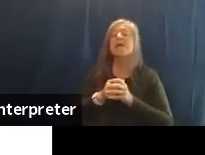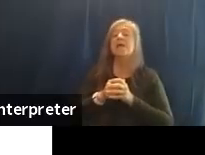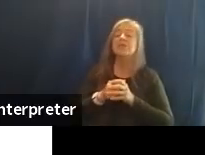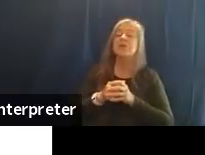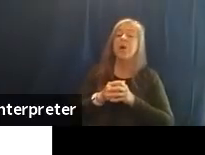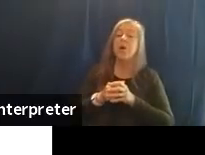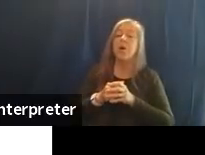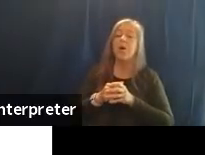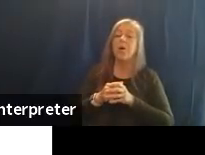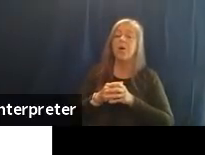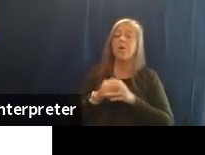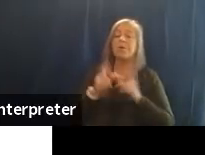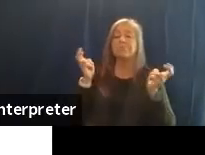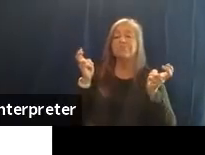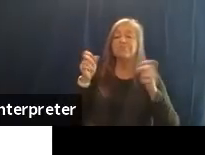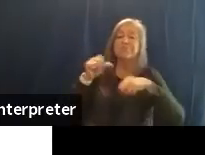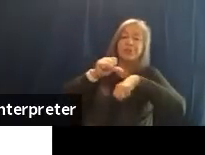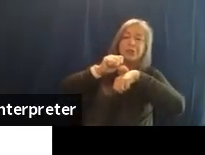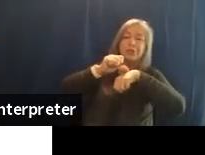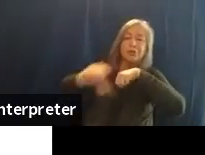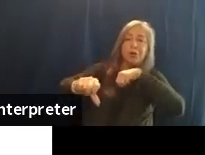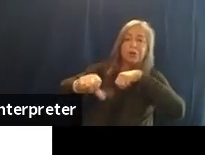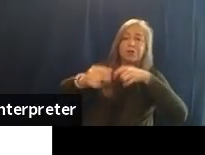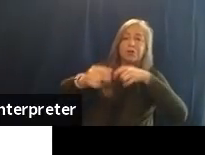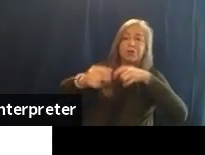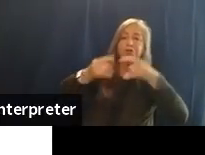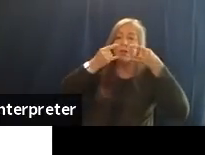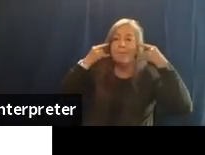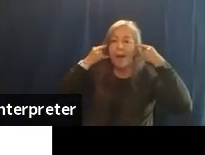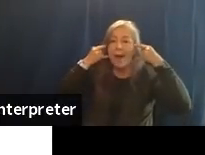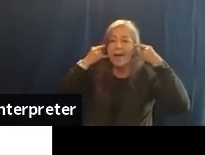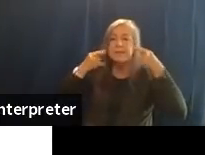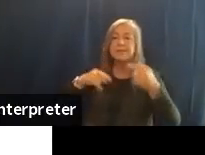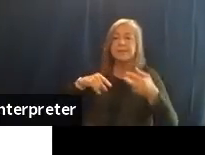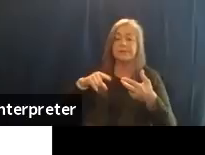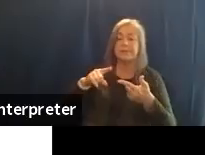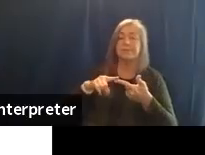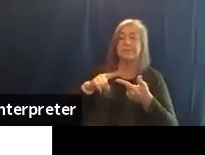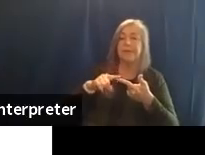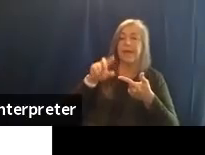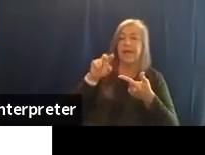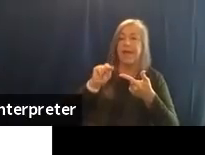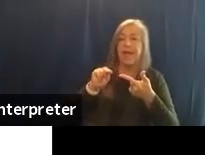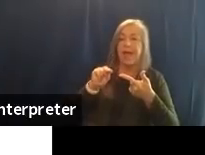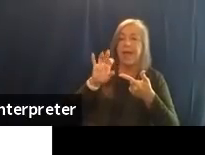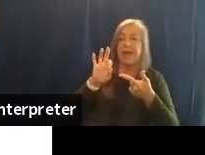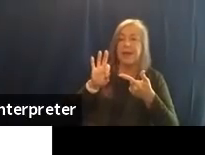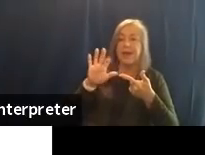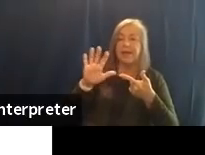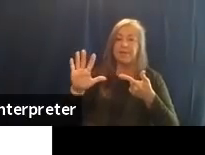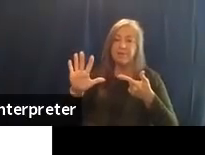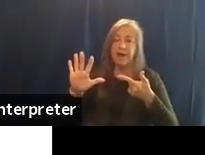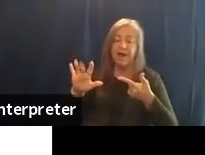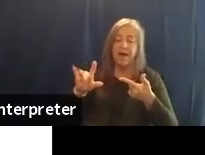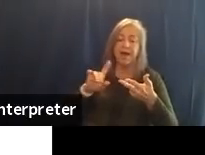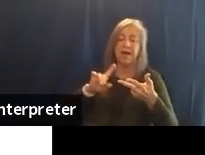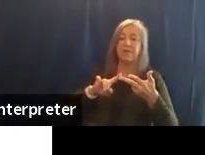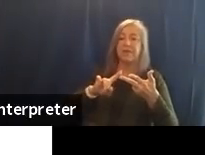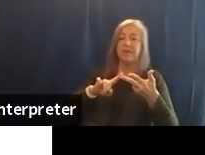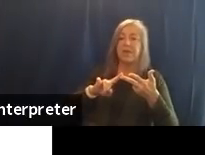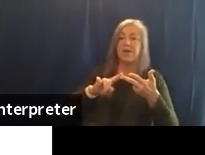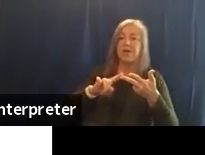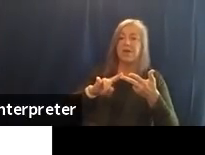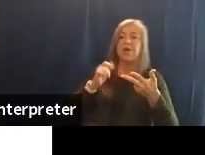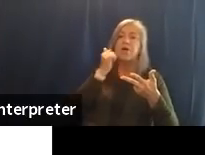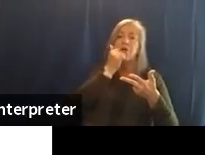for healthcare workers. And so we're really encouraging people to, in the health community, we're encouraging people to wear those cloth face